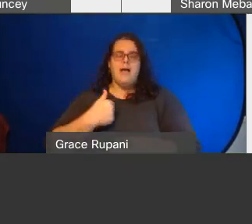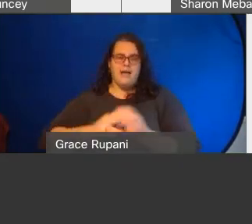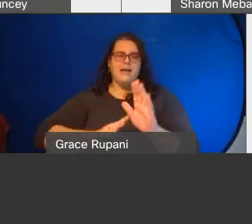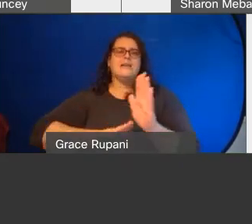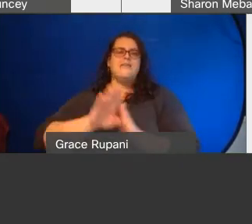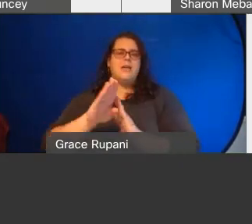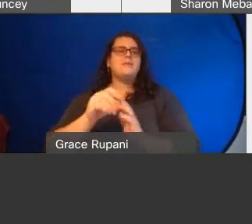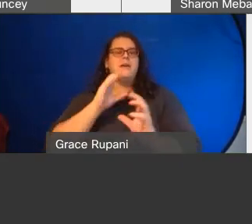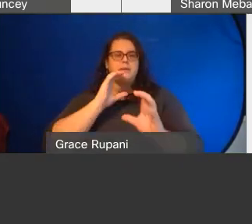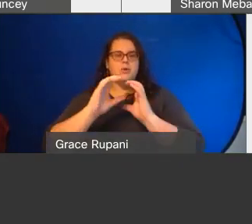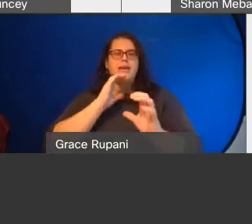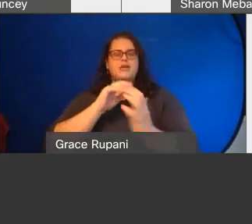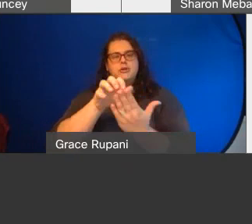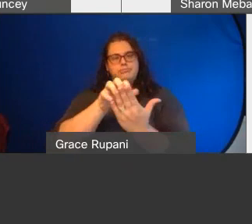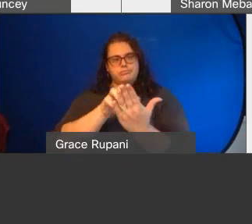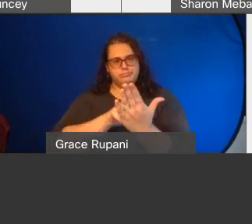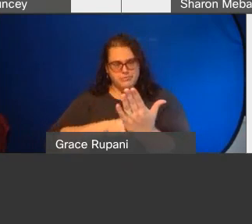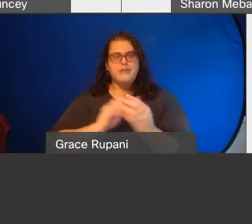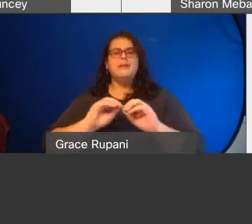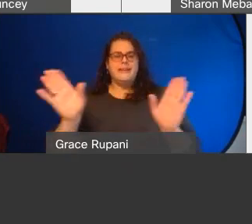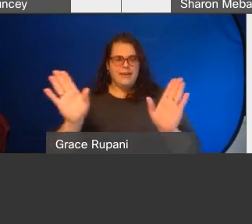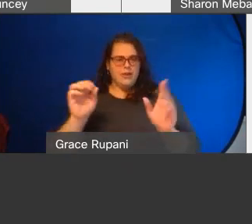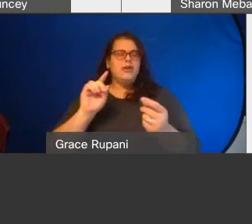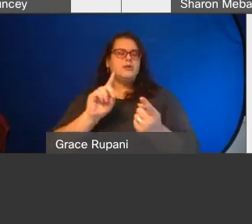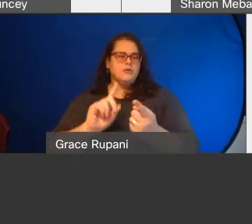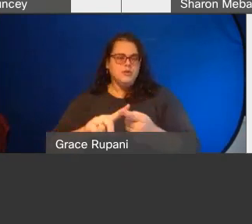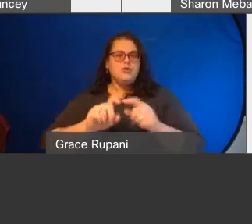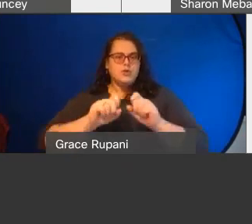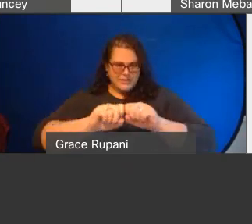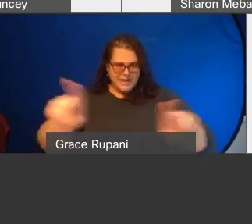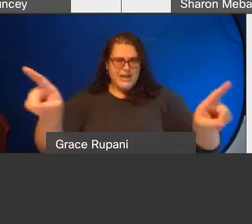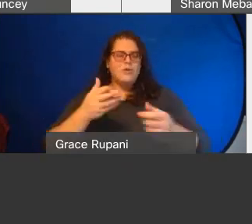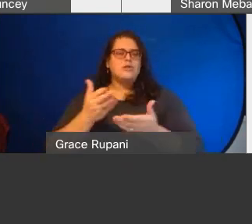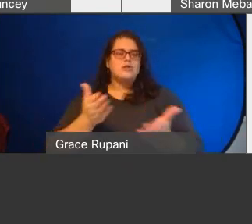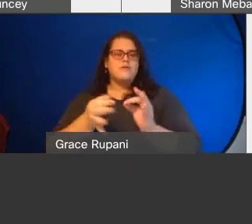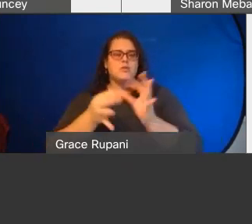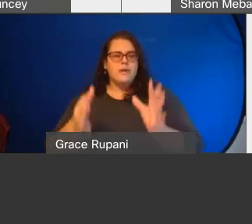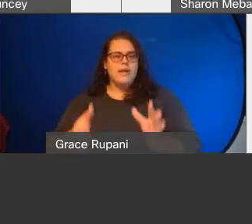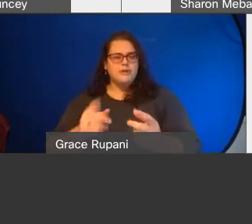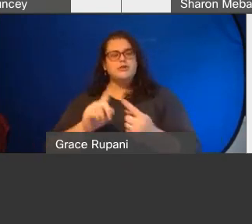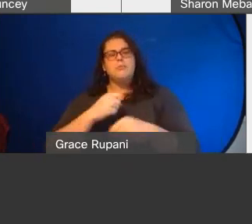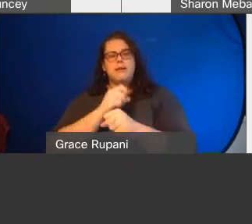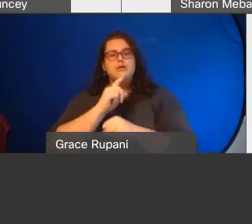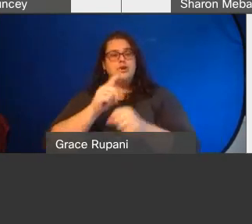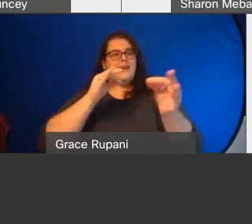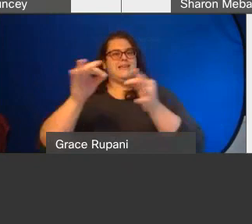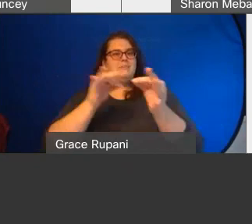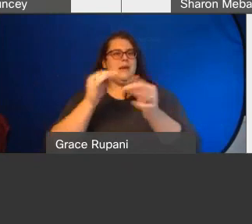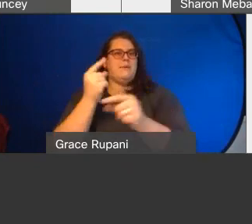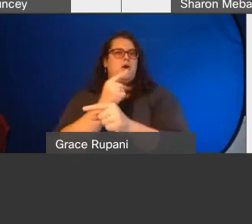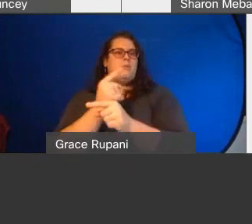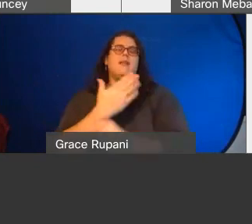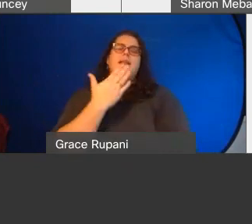service coordinators so that they get this right. And I thank you for sharing with me the names of the